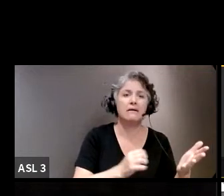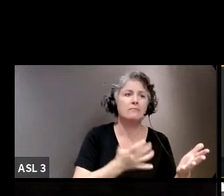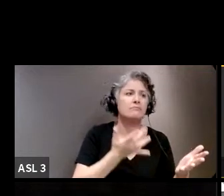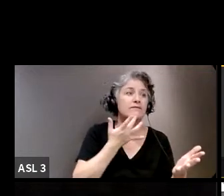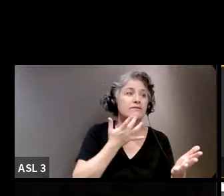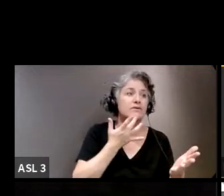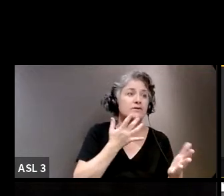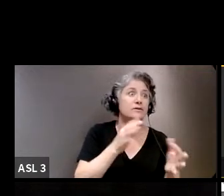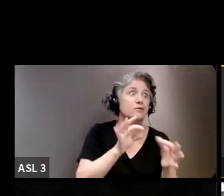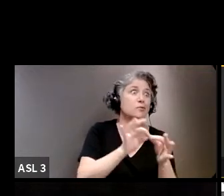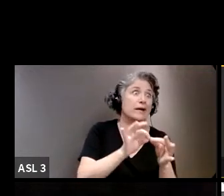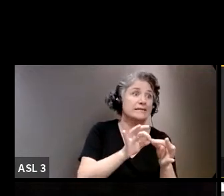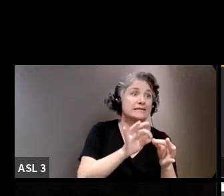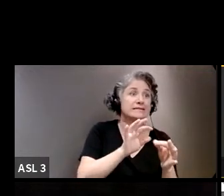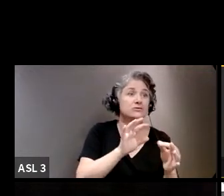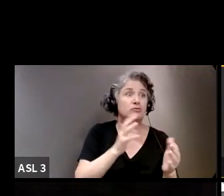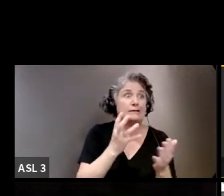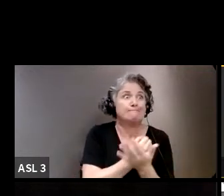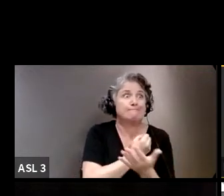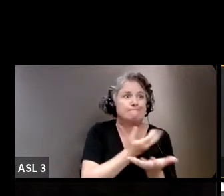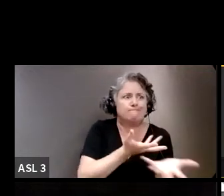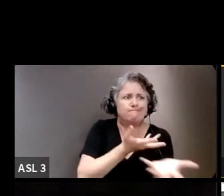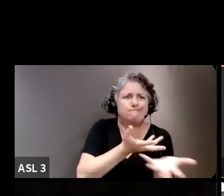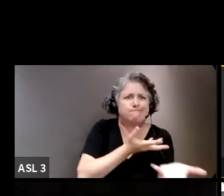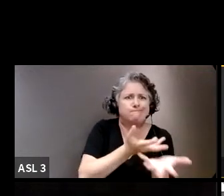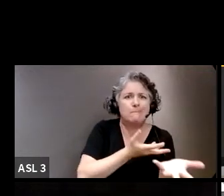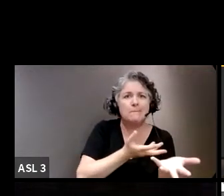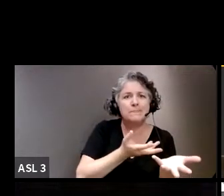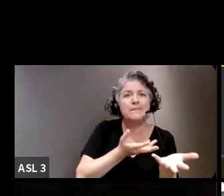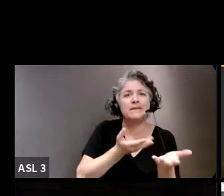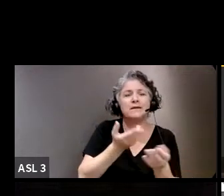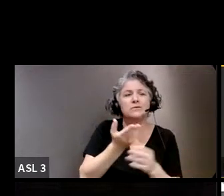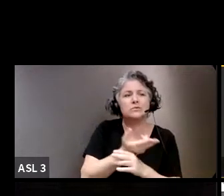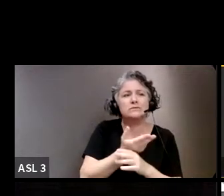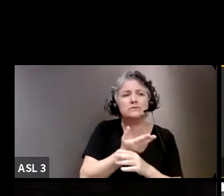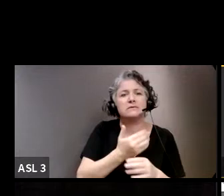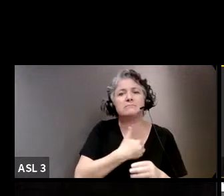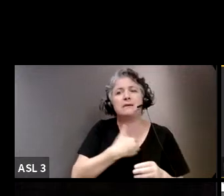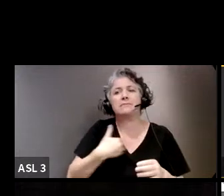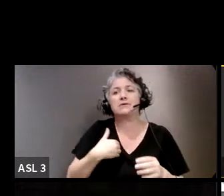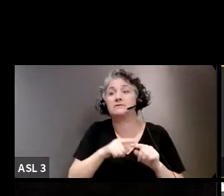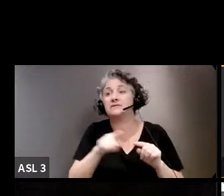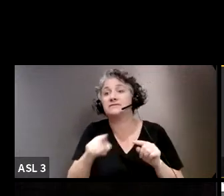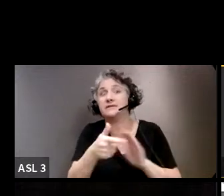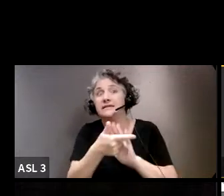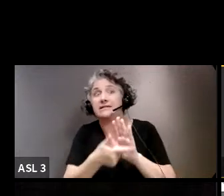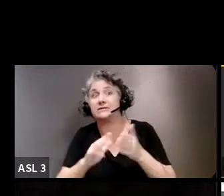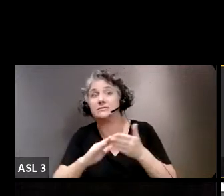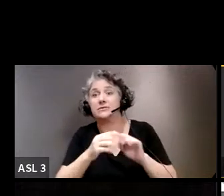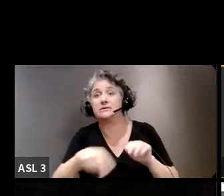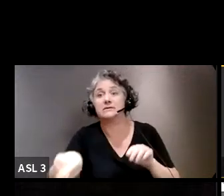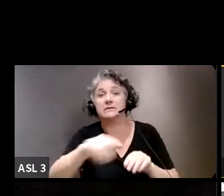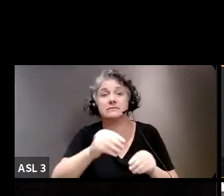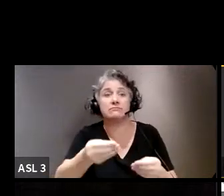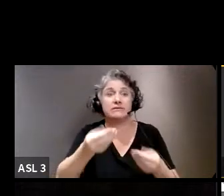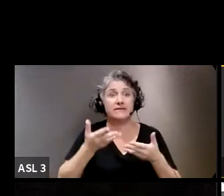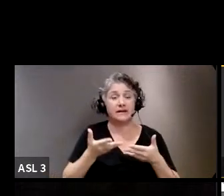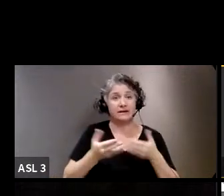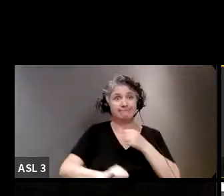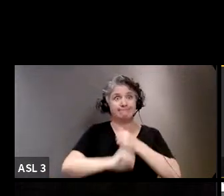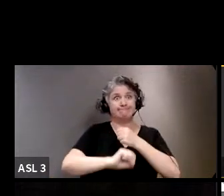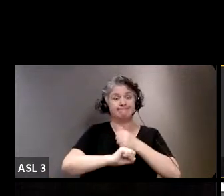that we have within other other members of the legal community to provide work and